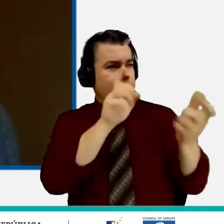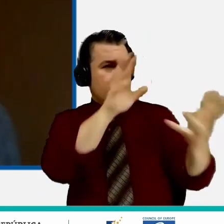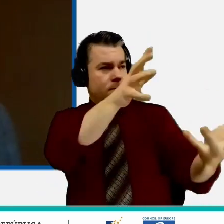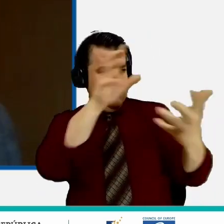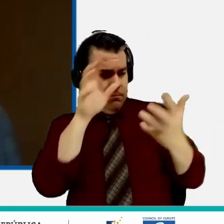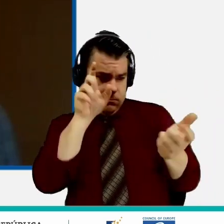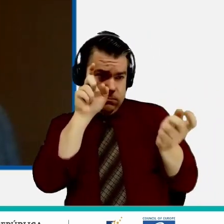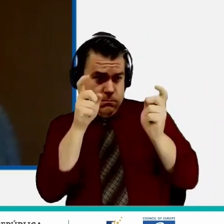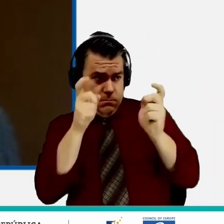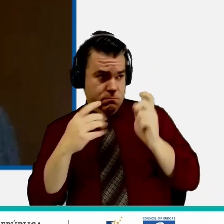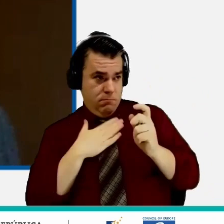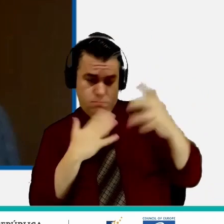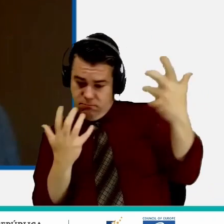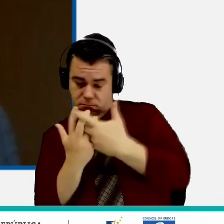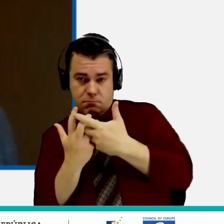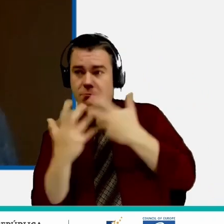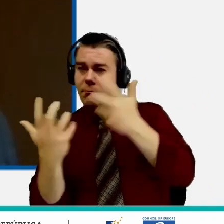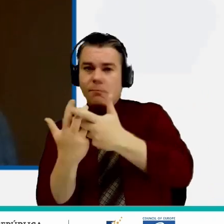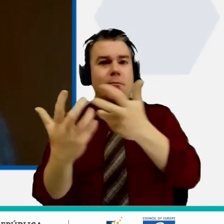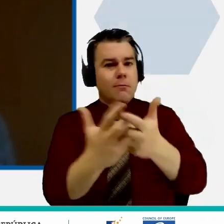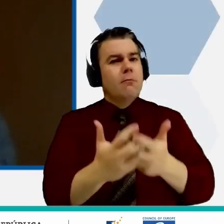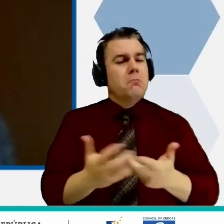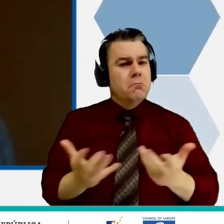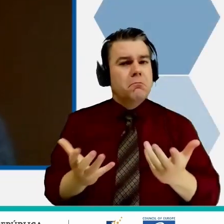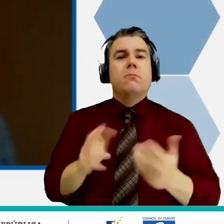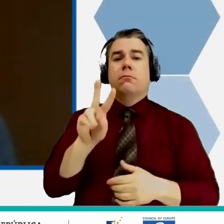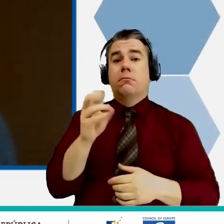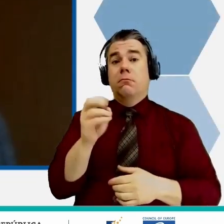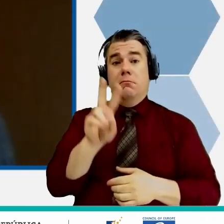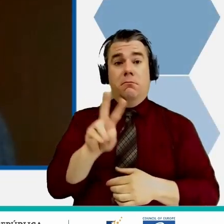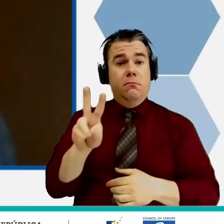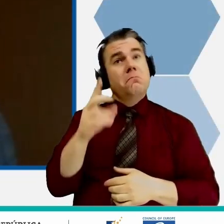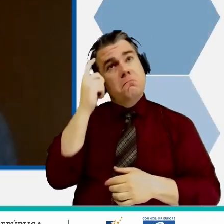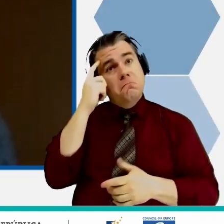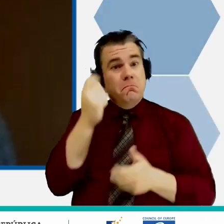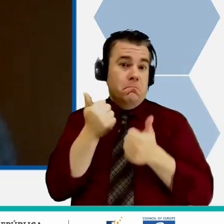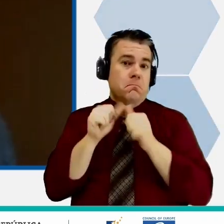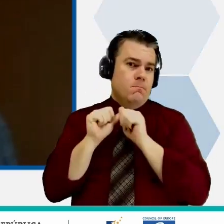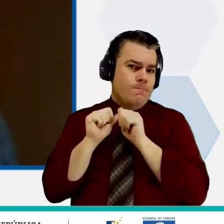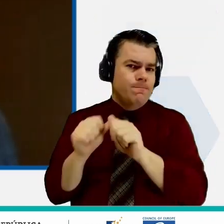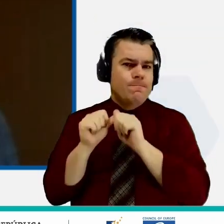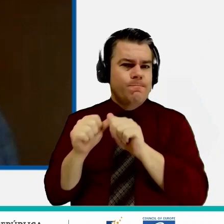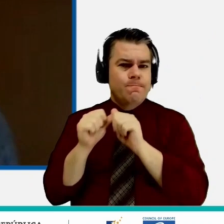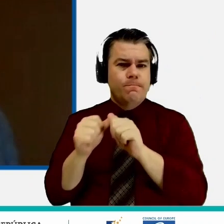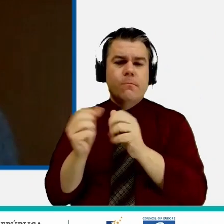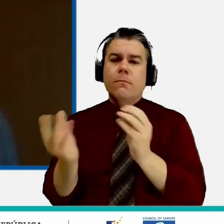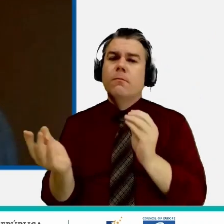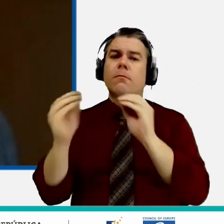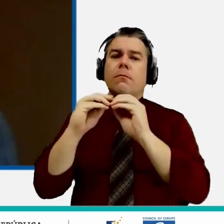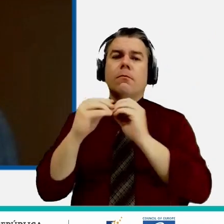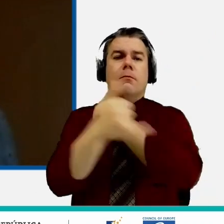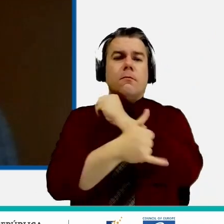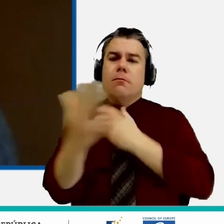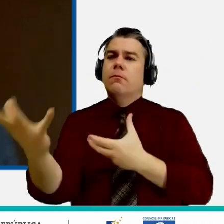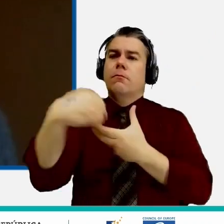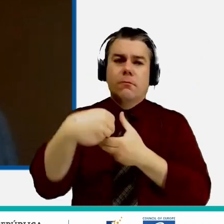hope that in 2022, we will continue working on the risk informed with adding additional countries and updating